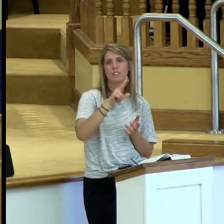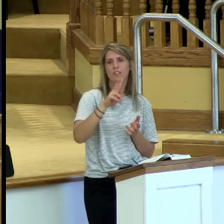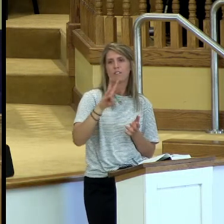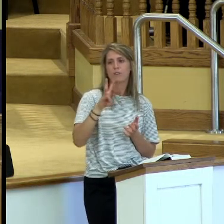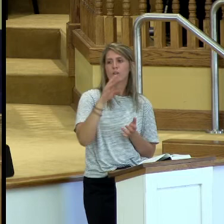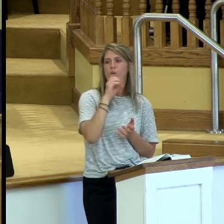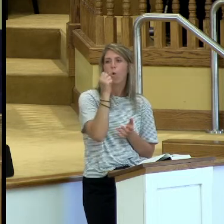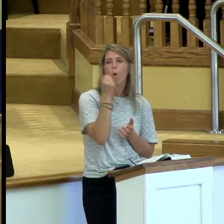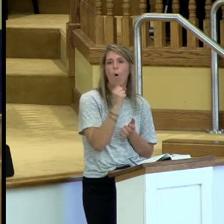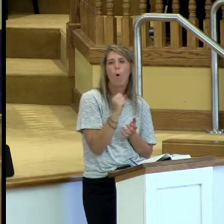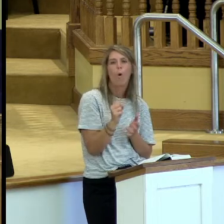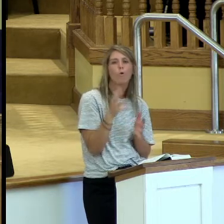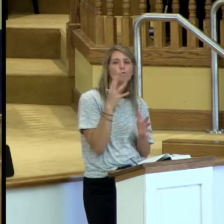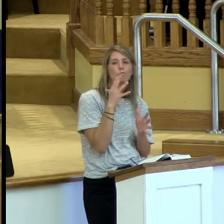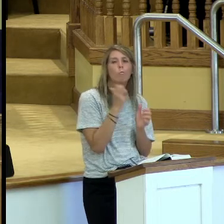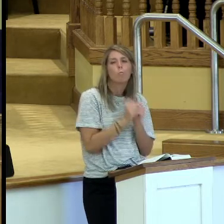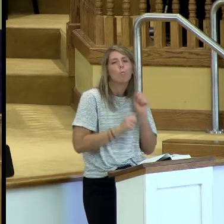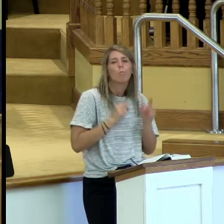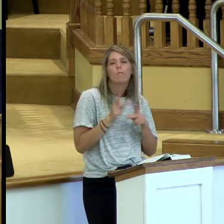old grouches.